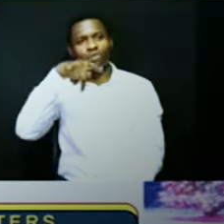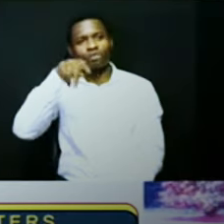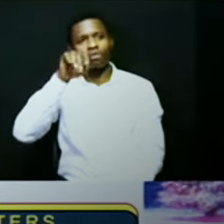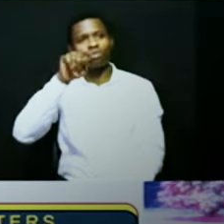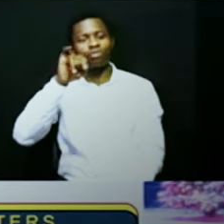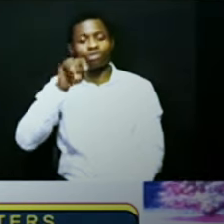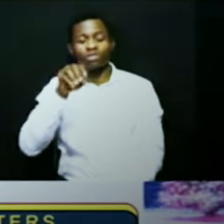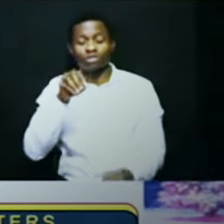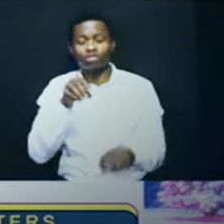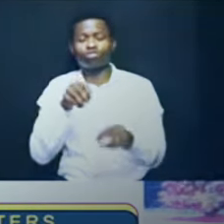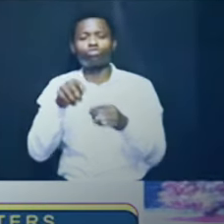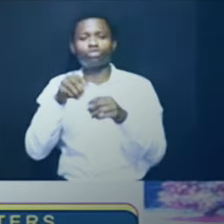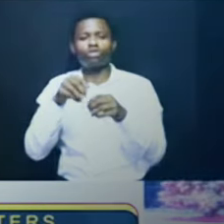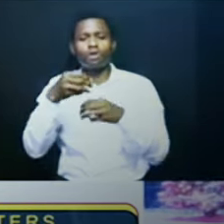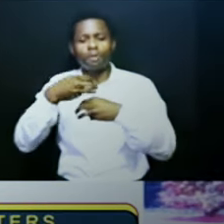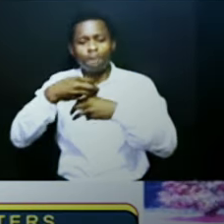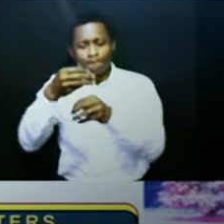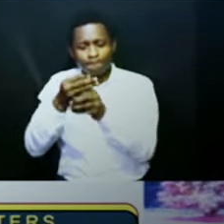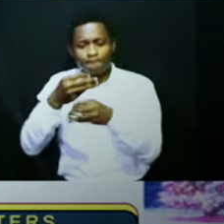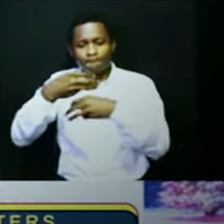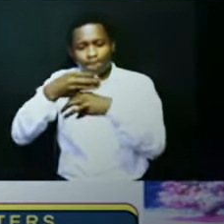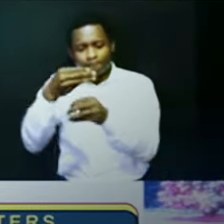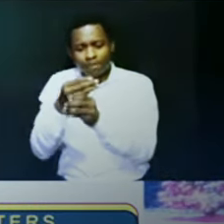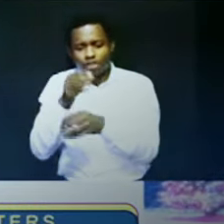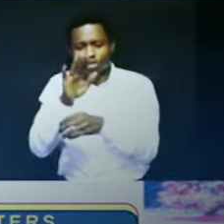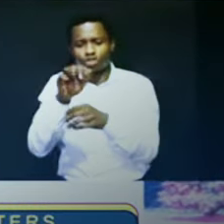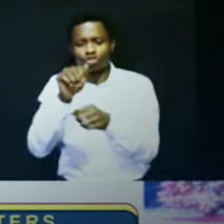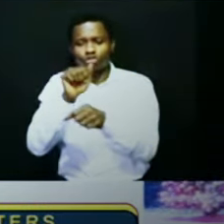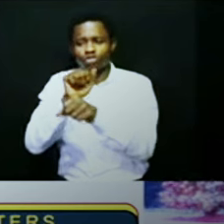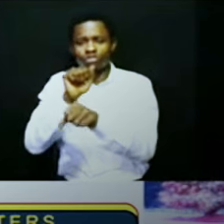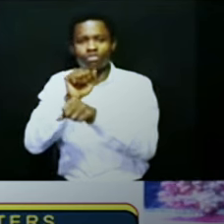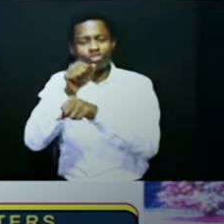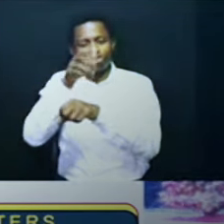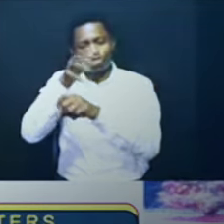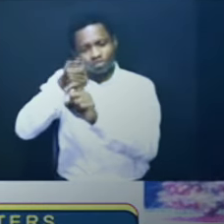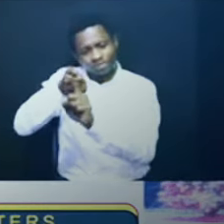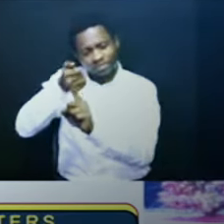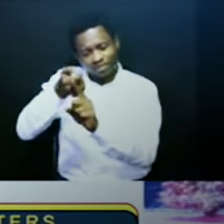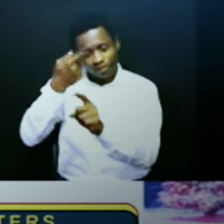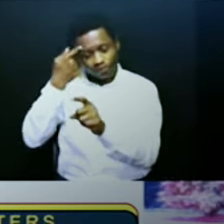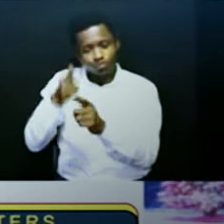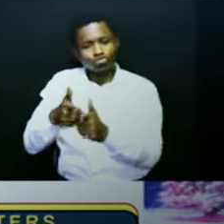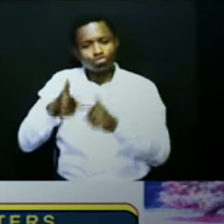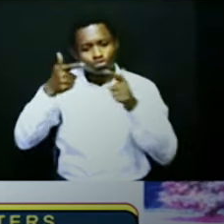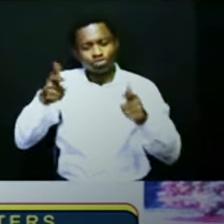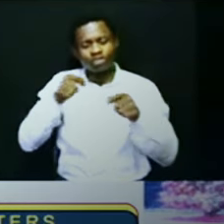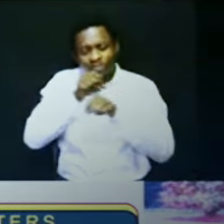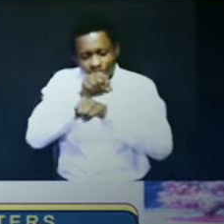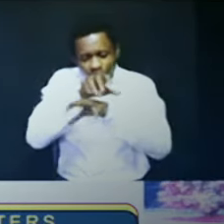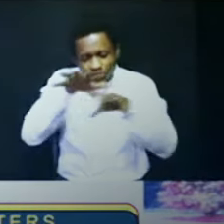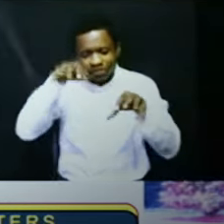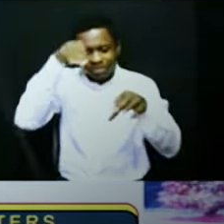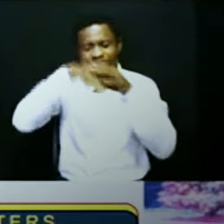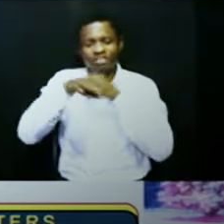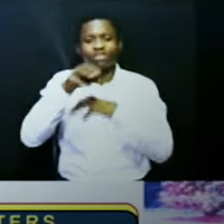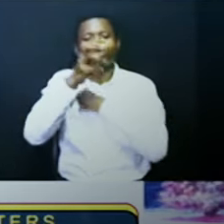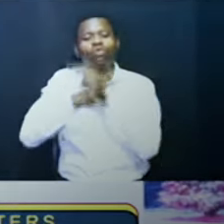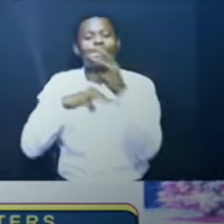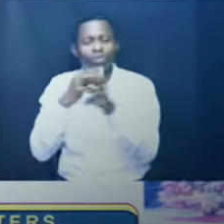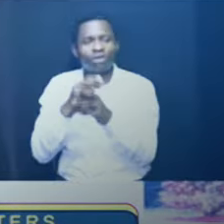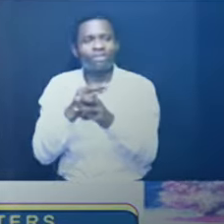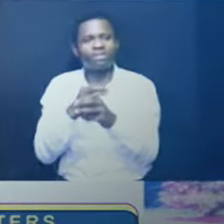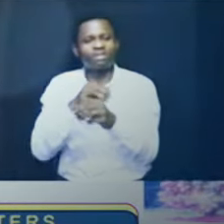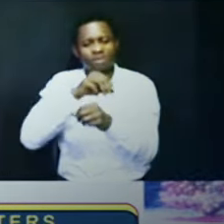Now, repositioning ourselves for maximum impact in our world, in your